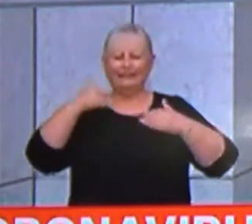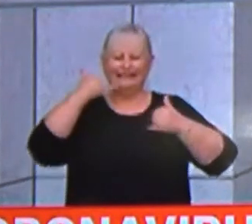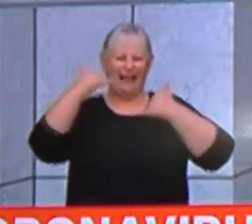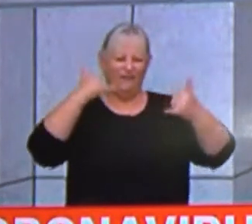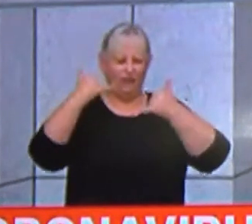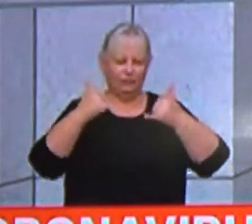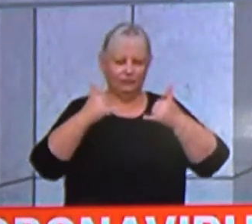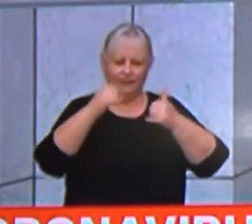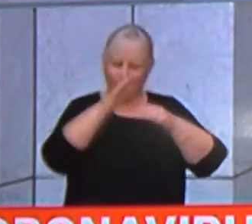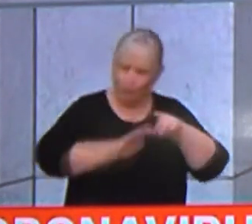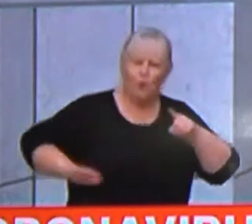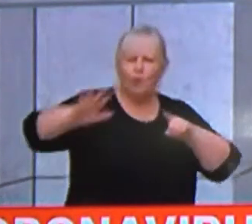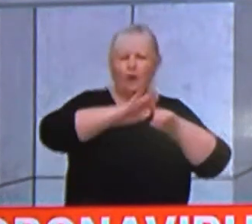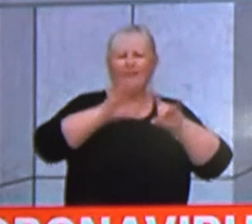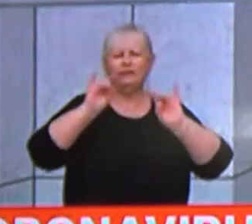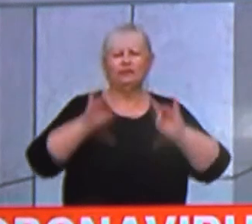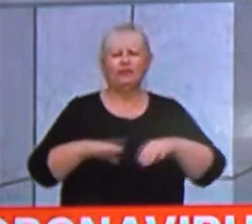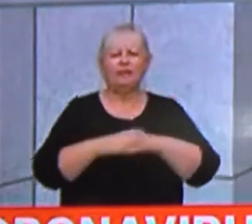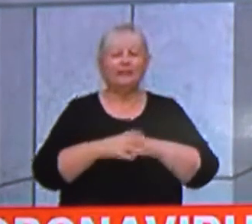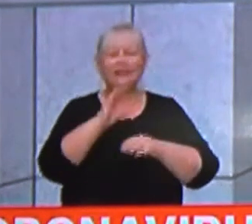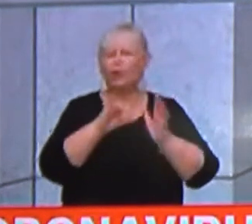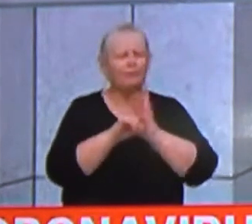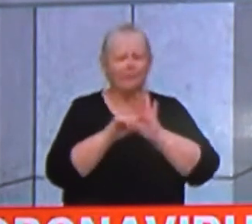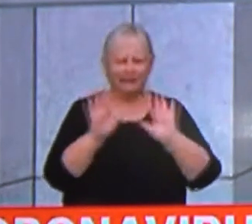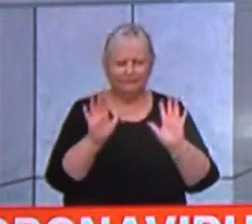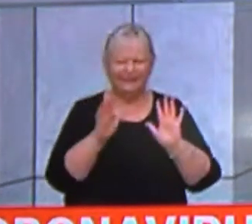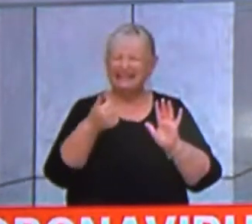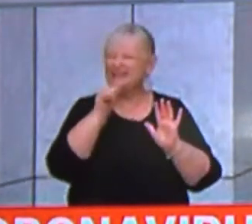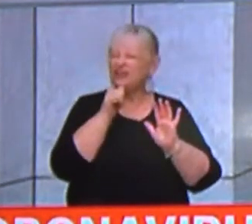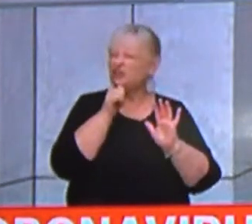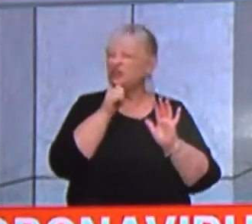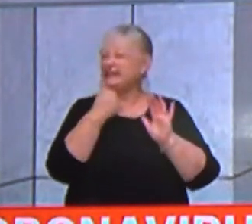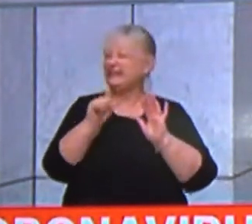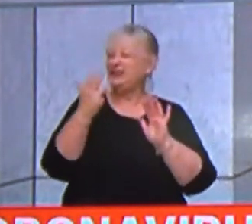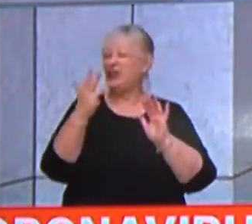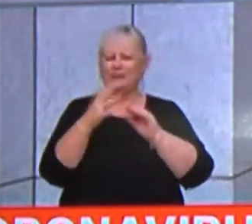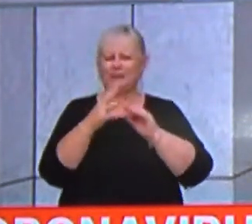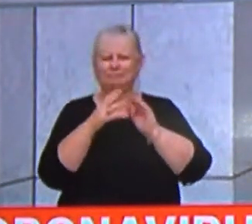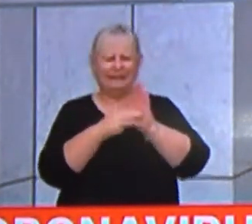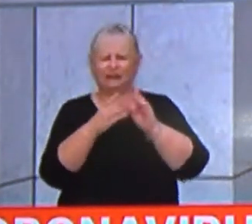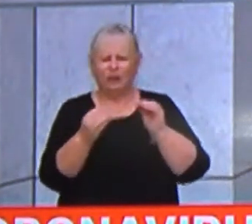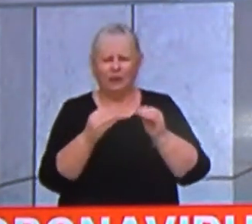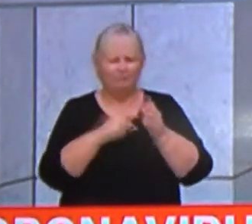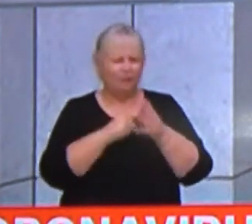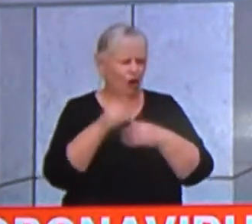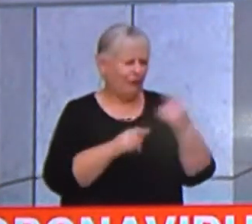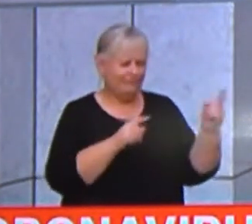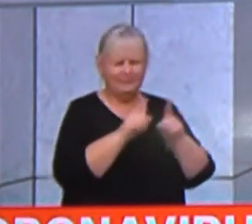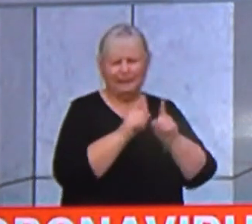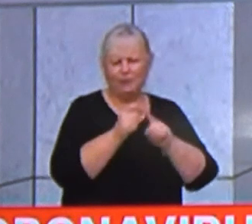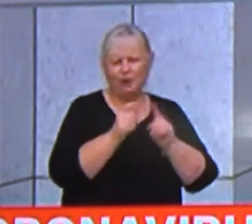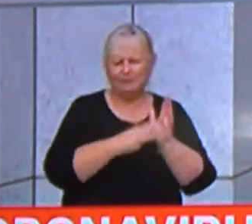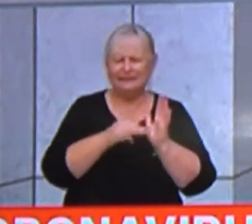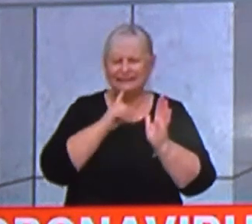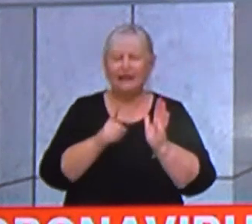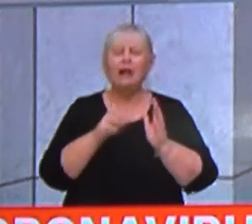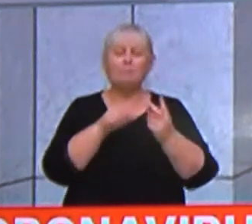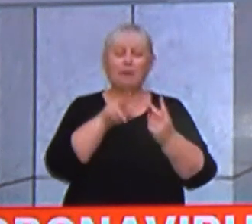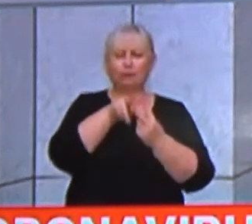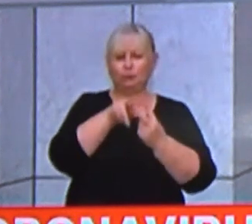are really doing this. Australians are rising magnificently to this challenge, and we want to say thank you. And to those small few who